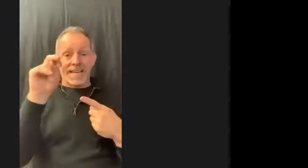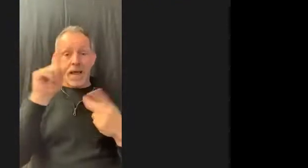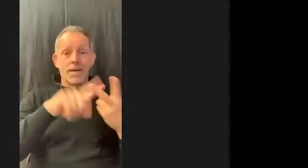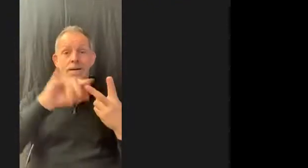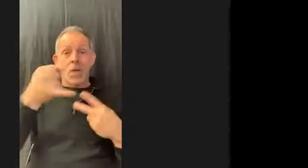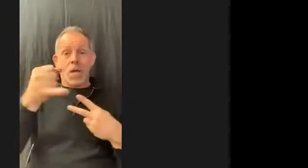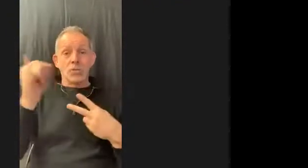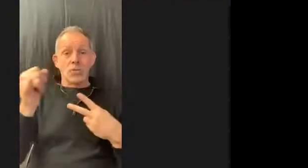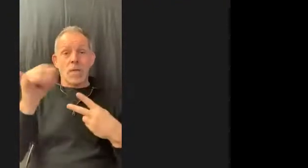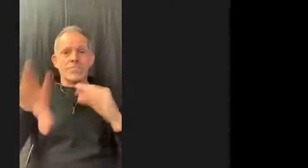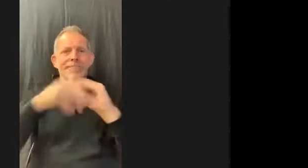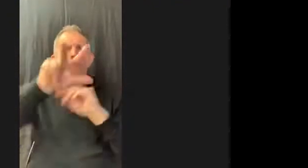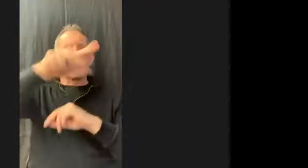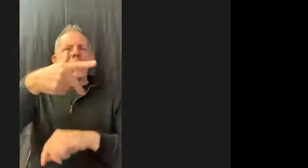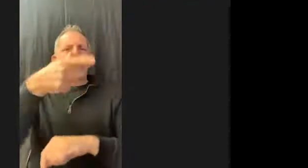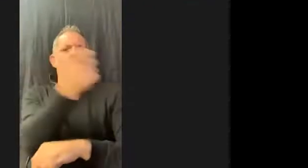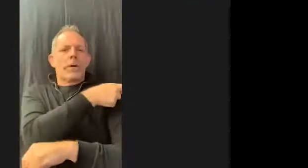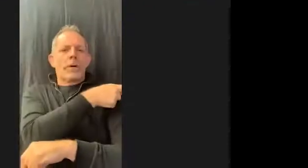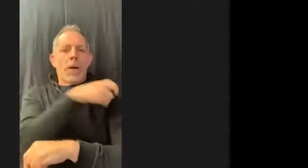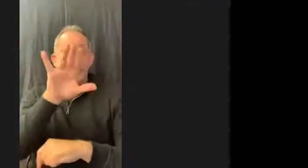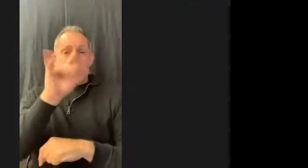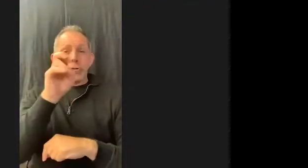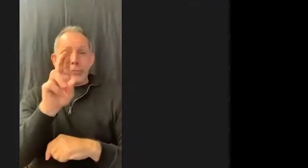So if that